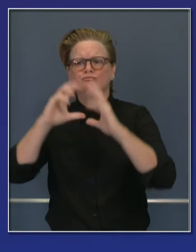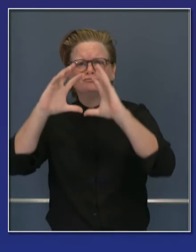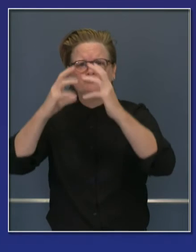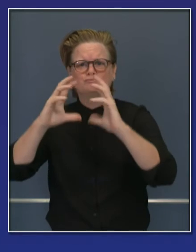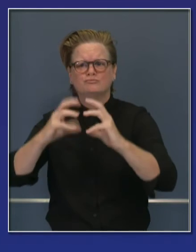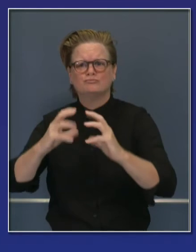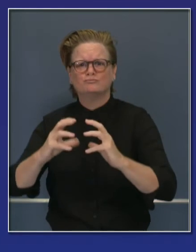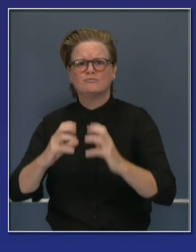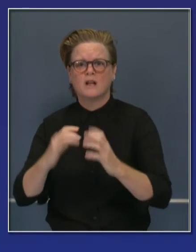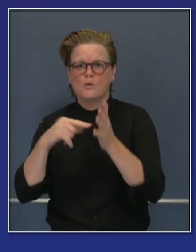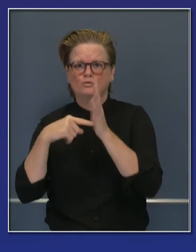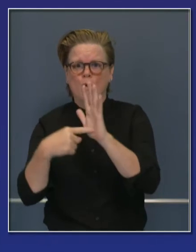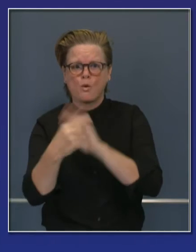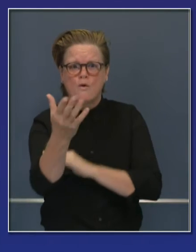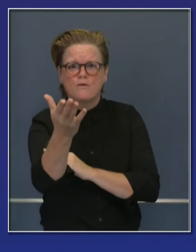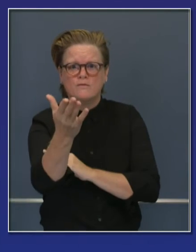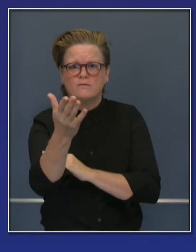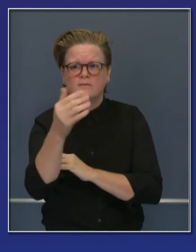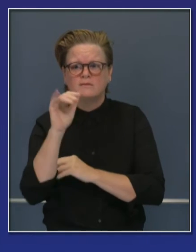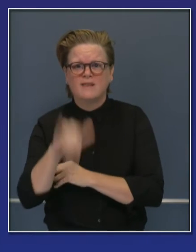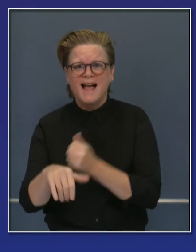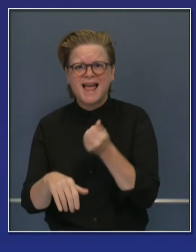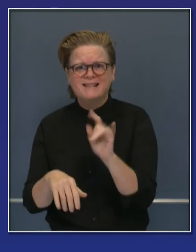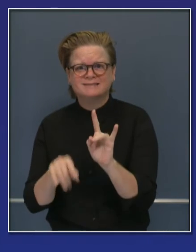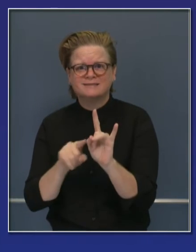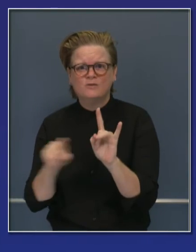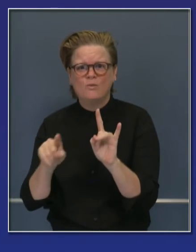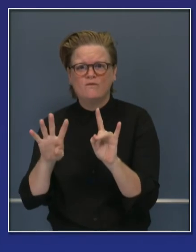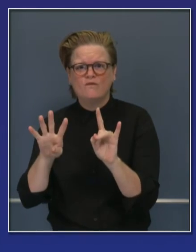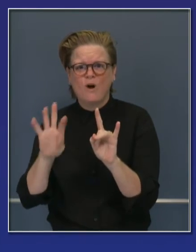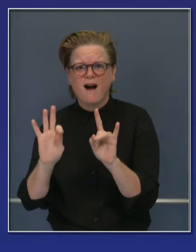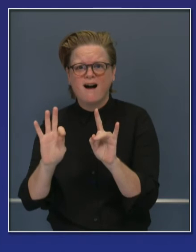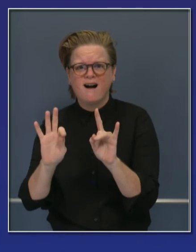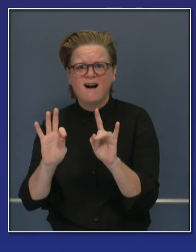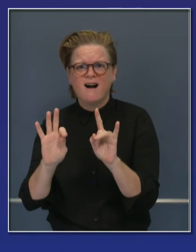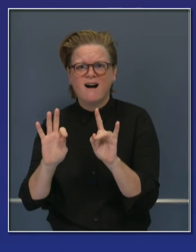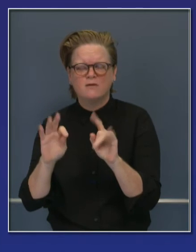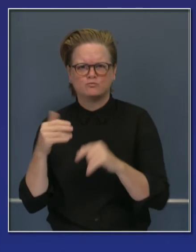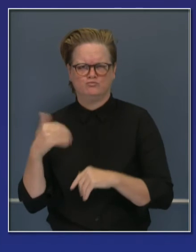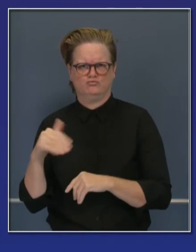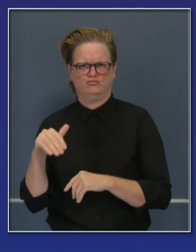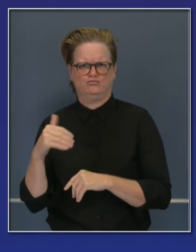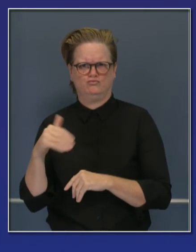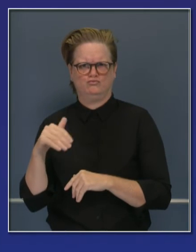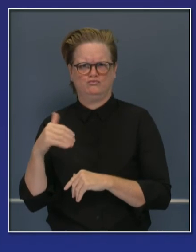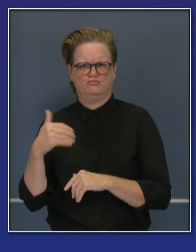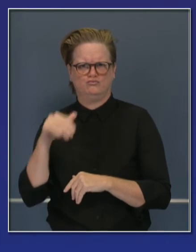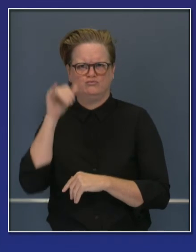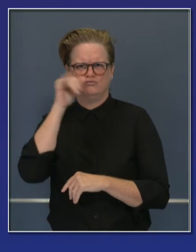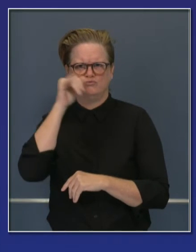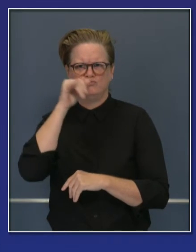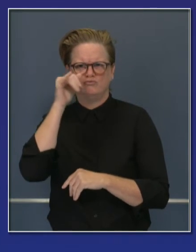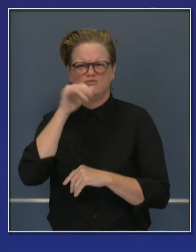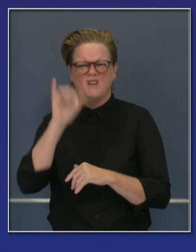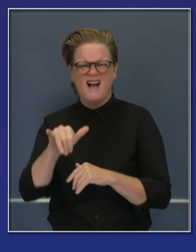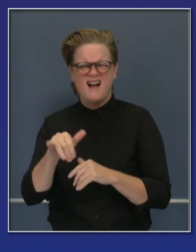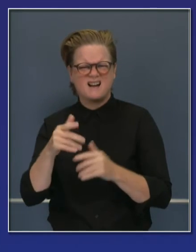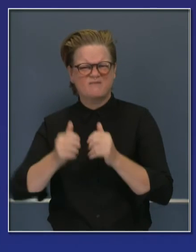It's younger than 50 years old. It's the 18 to 49 age cohort that's now